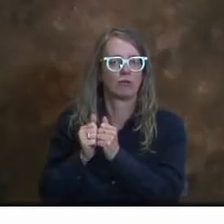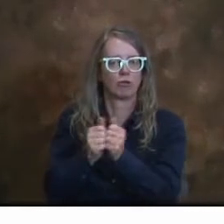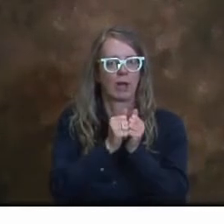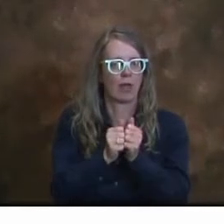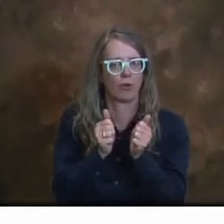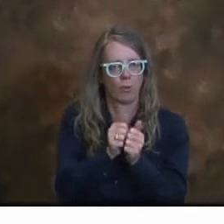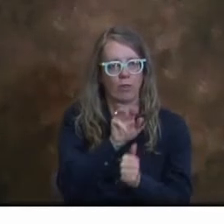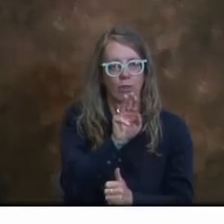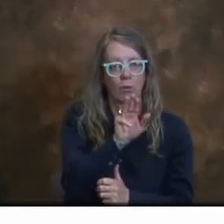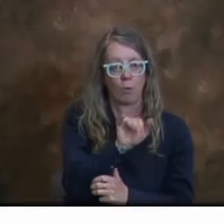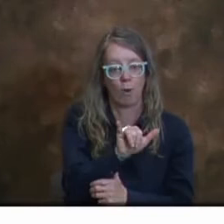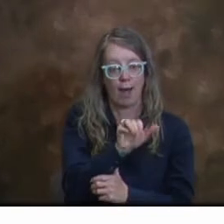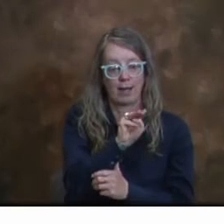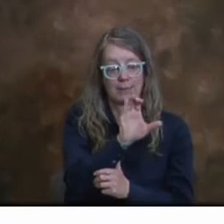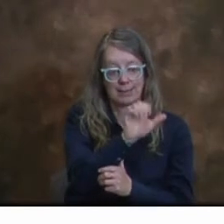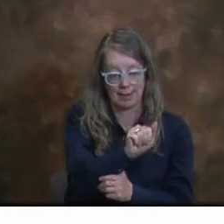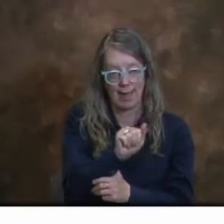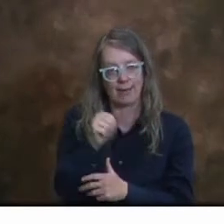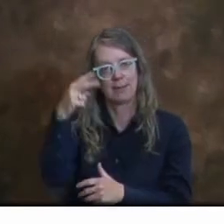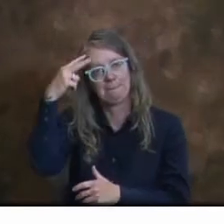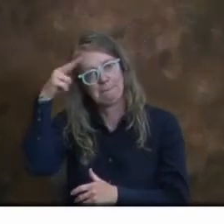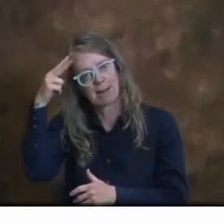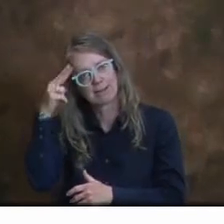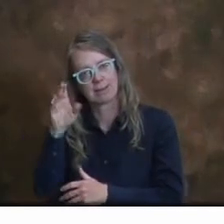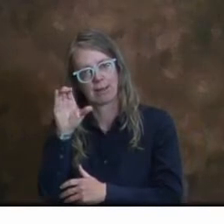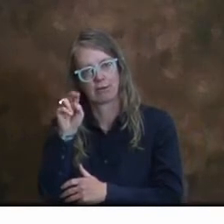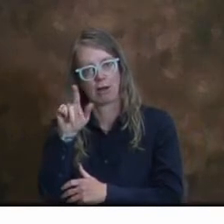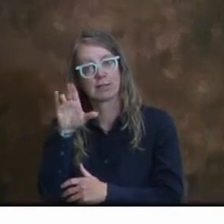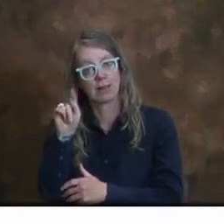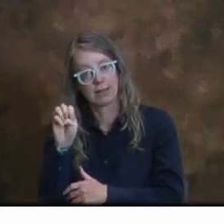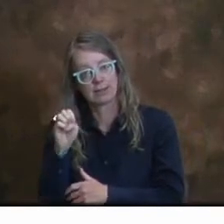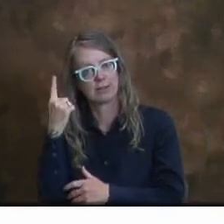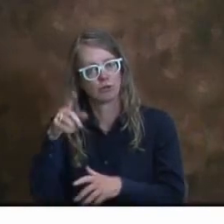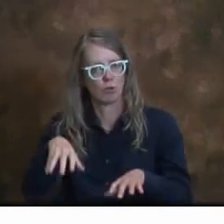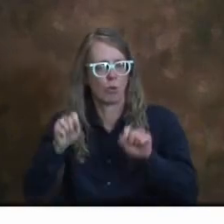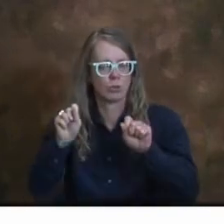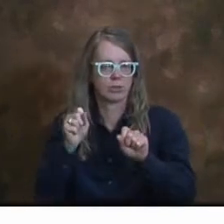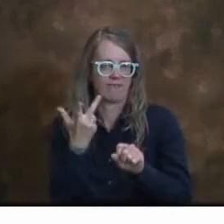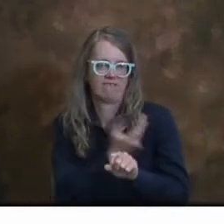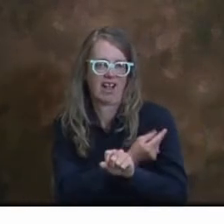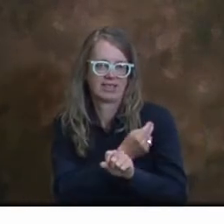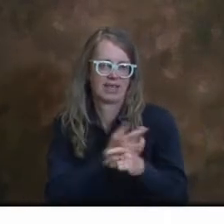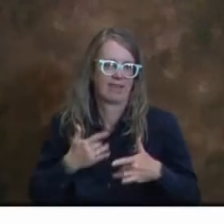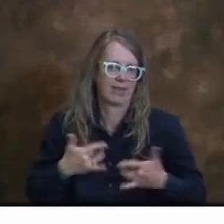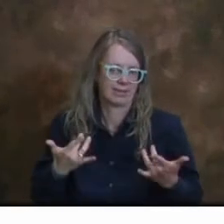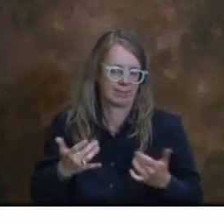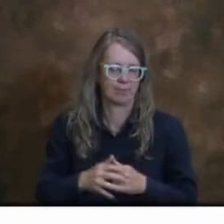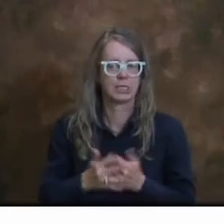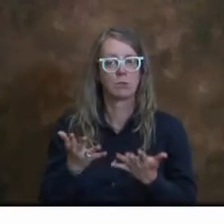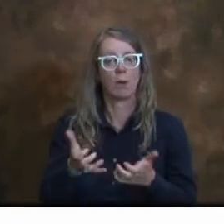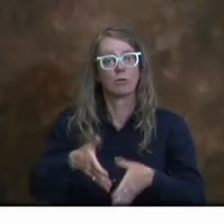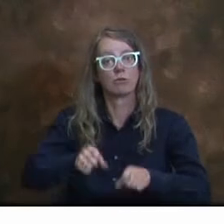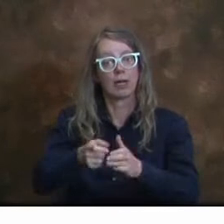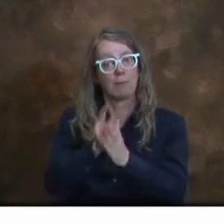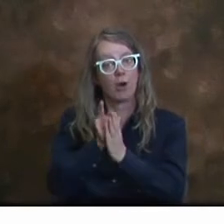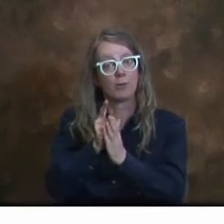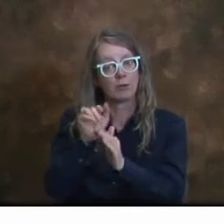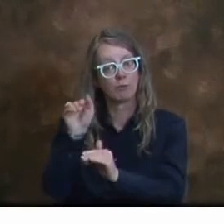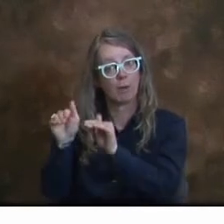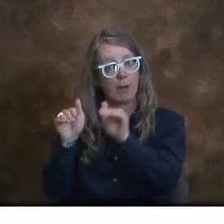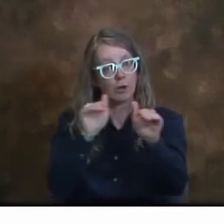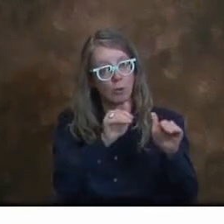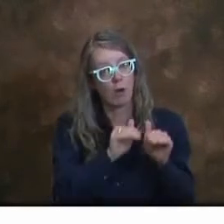Mexican Consulate to hold a vaccine event. And as always, just want to take a moment to remind everyone that there